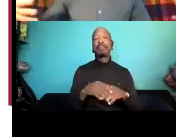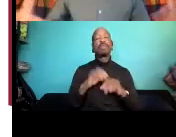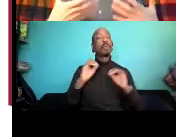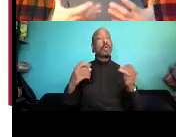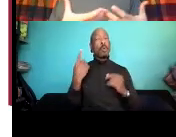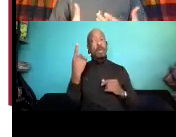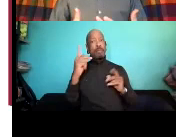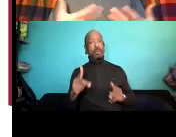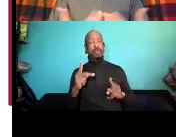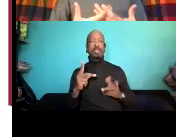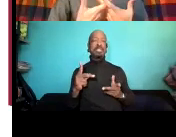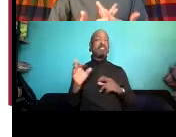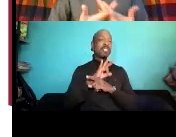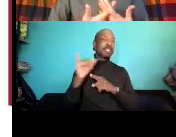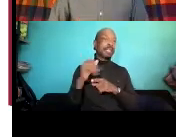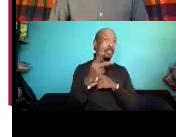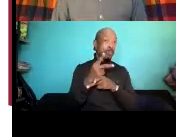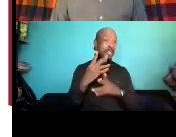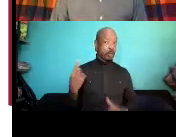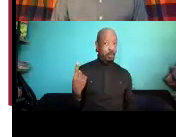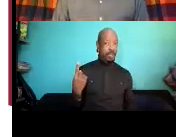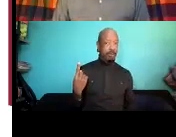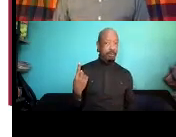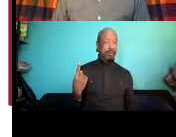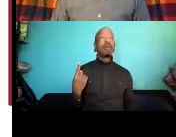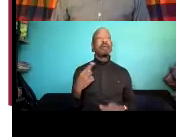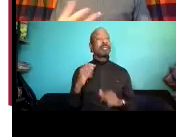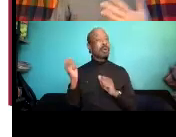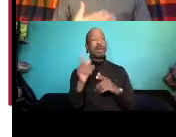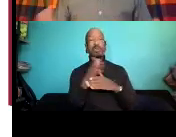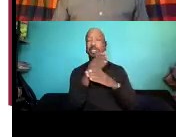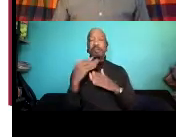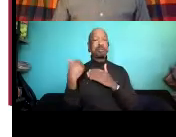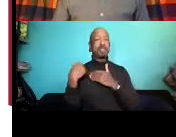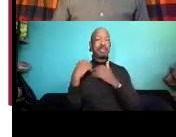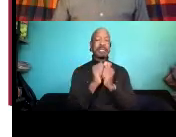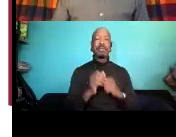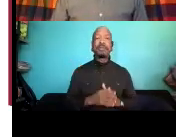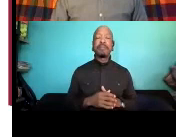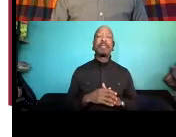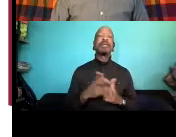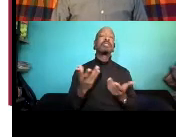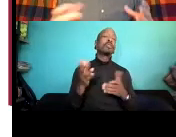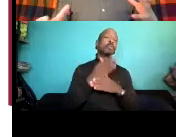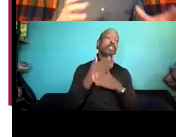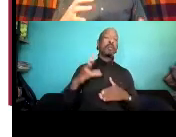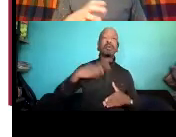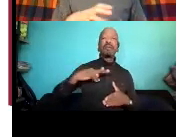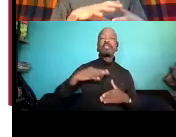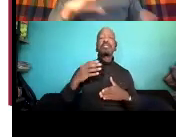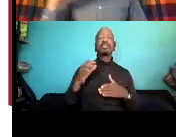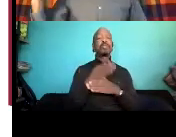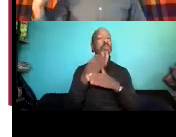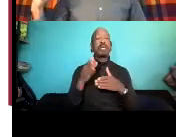supervisor, but everyone is actually cooperatively working together. Members share in profits and losses. And also another thing